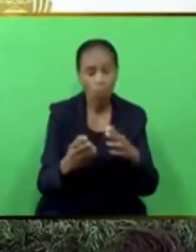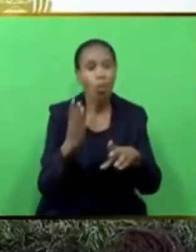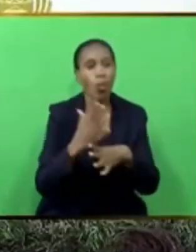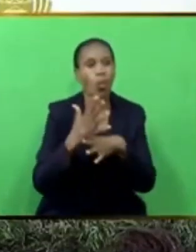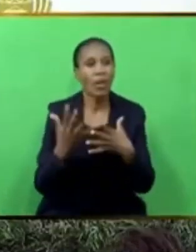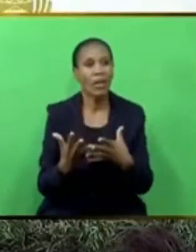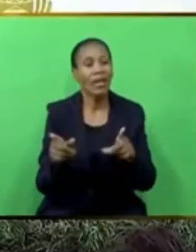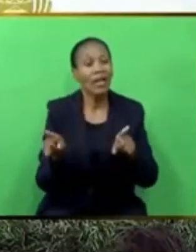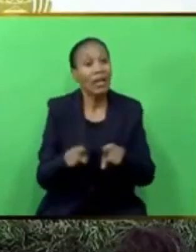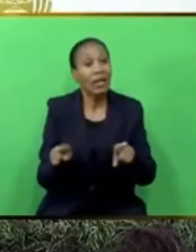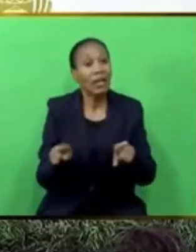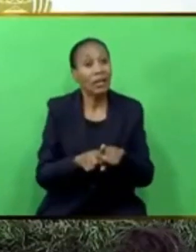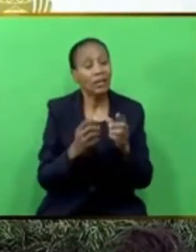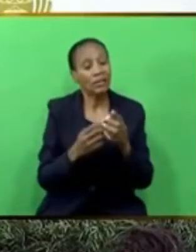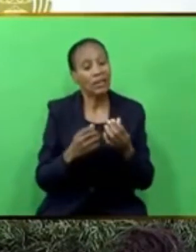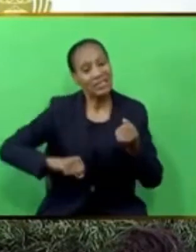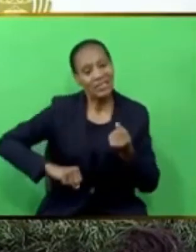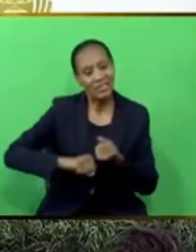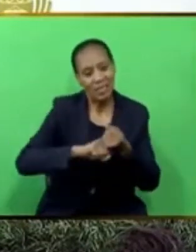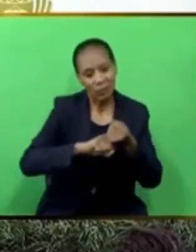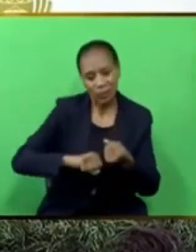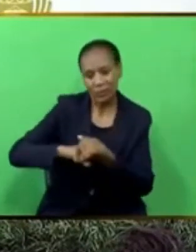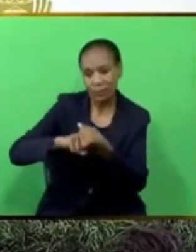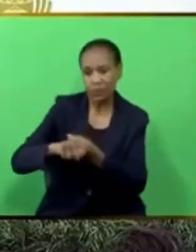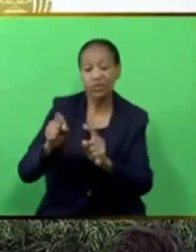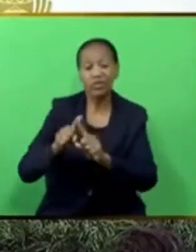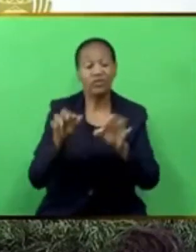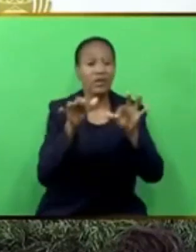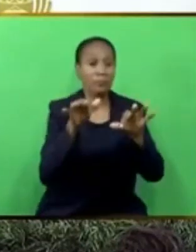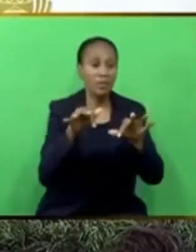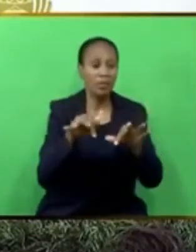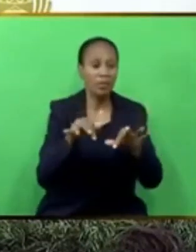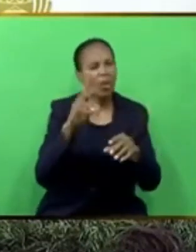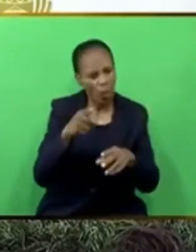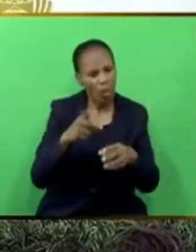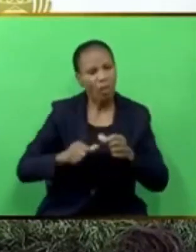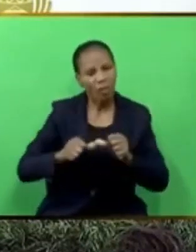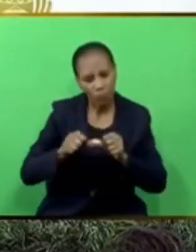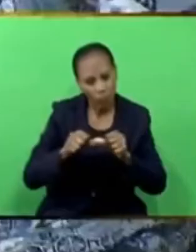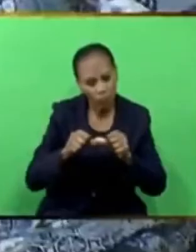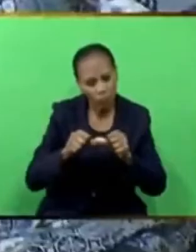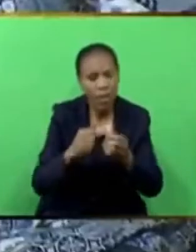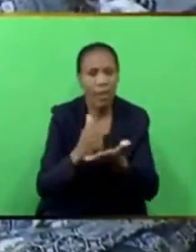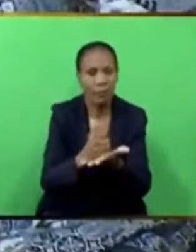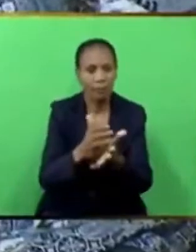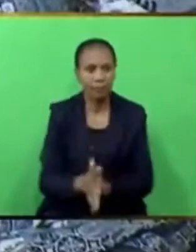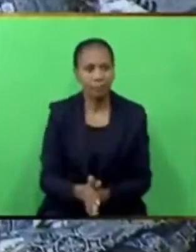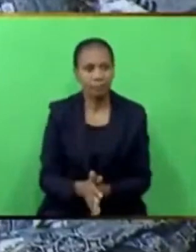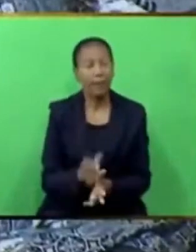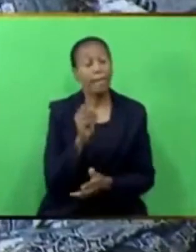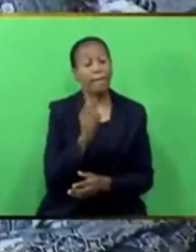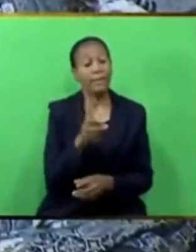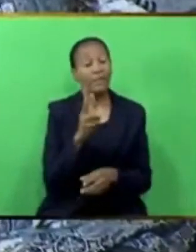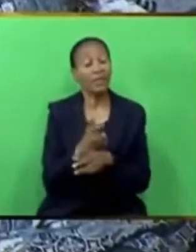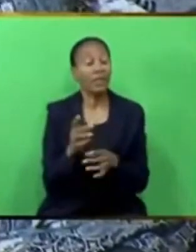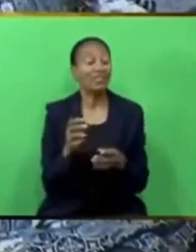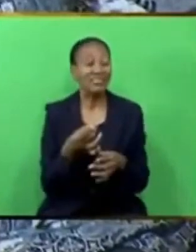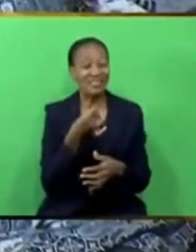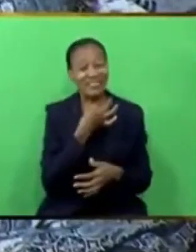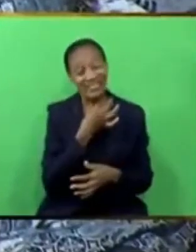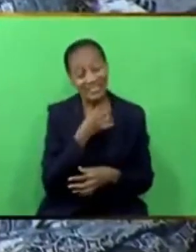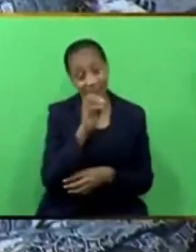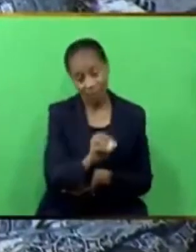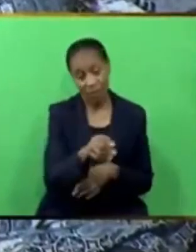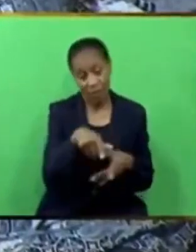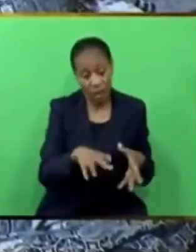inflation supports household consumption and credit extension. But there are also risks to the domestic